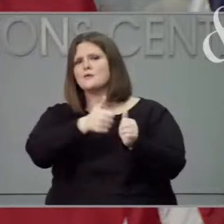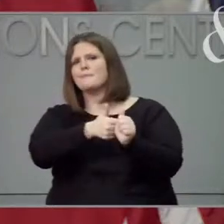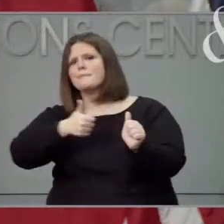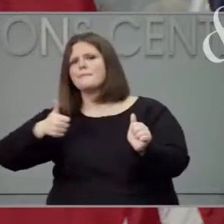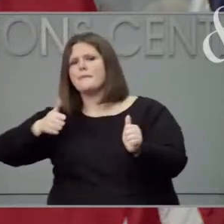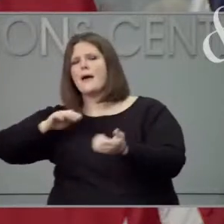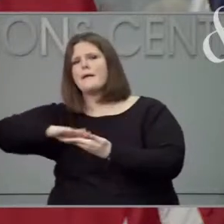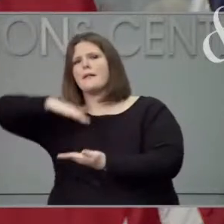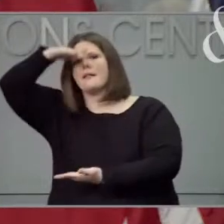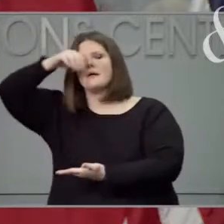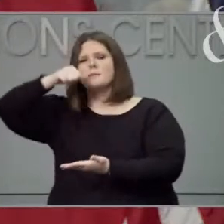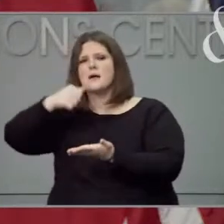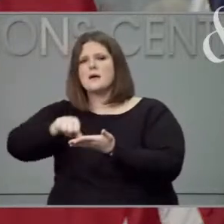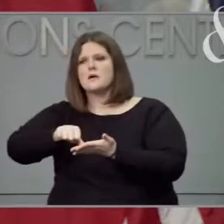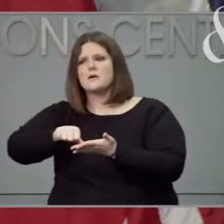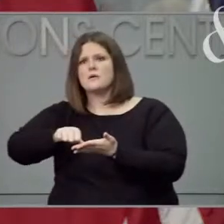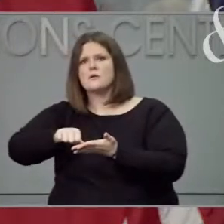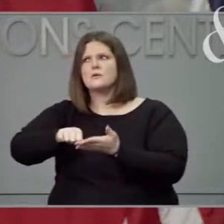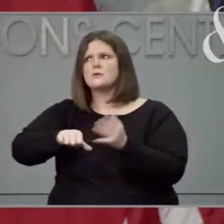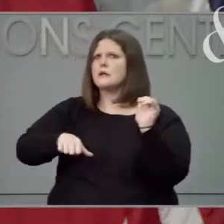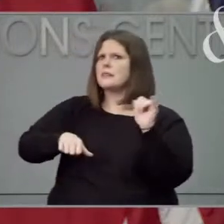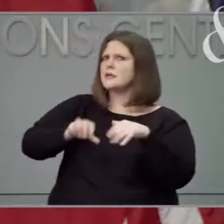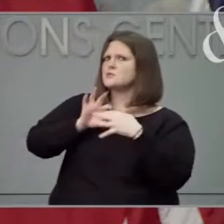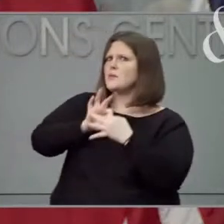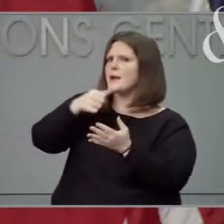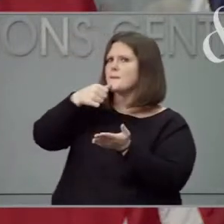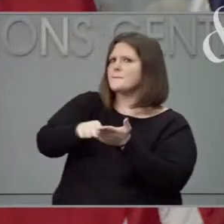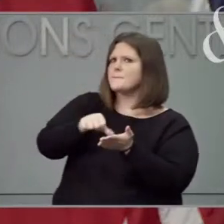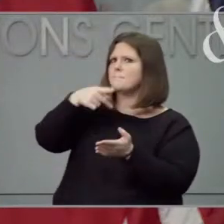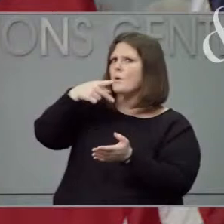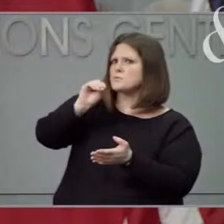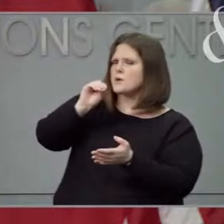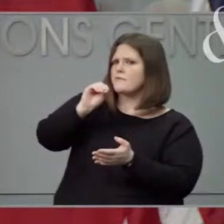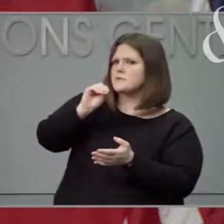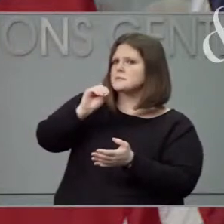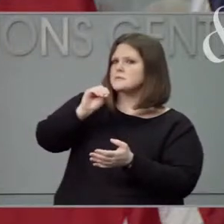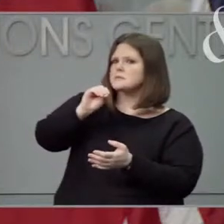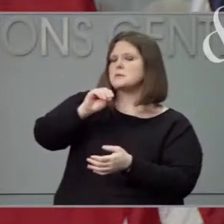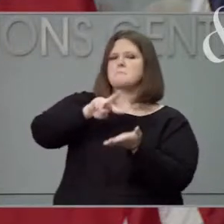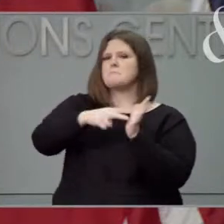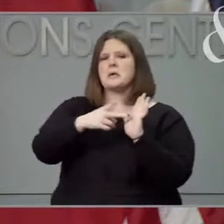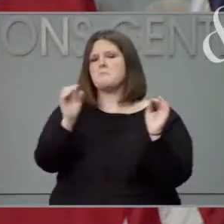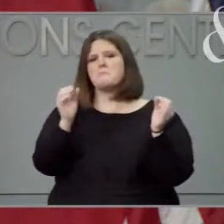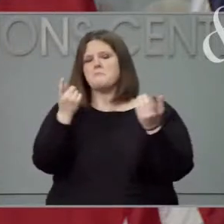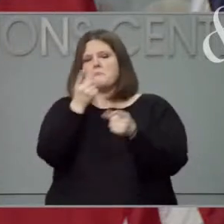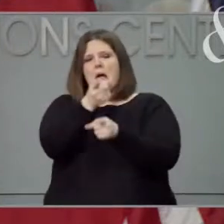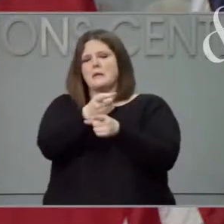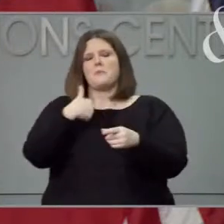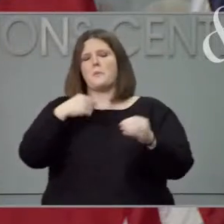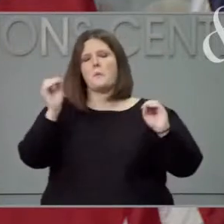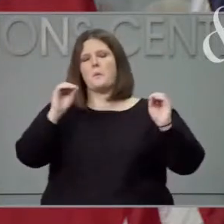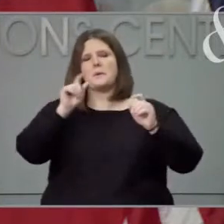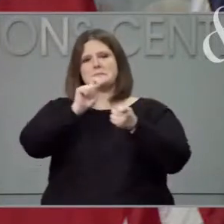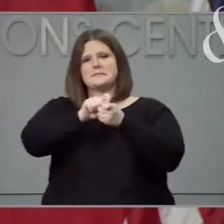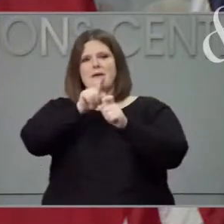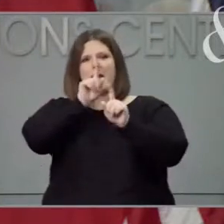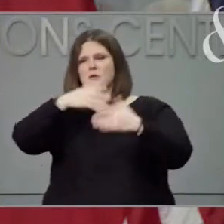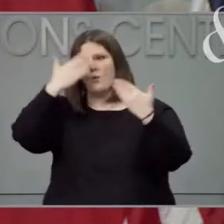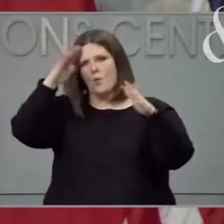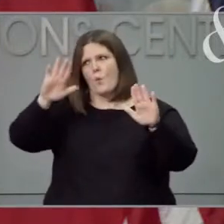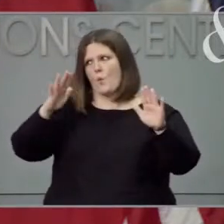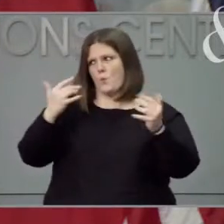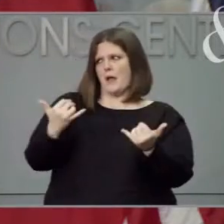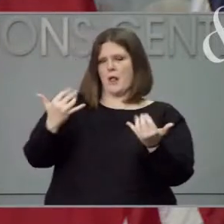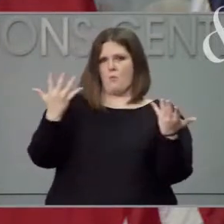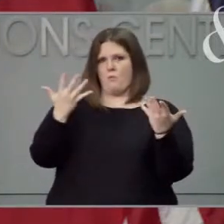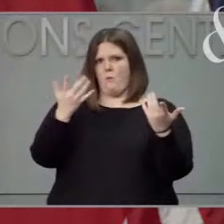moment? Was that about the Postal Service? If that's the case, no, I do not have a specific report on that at this